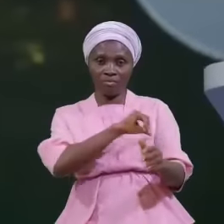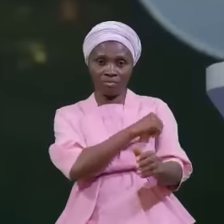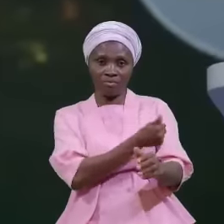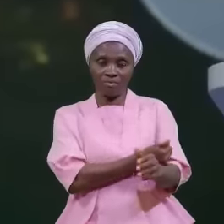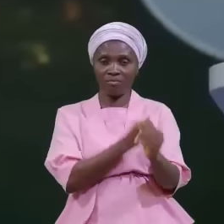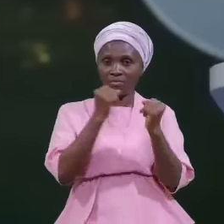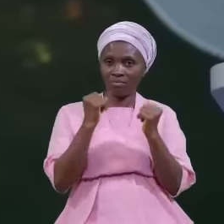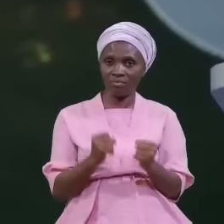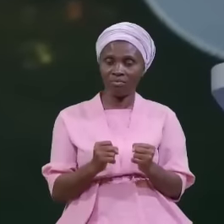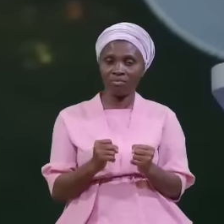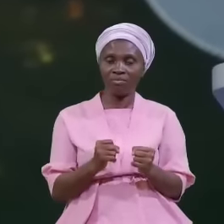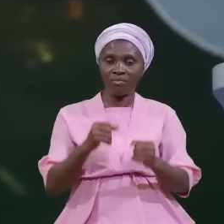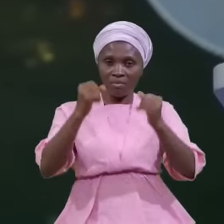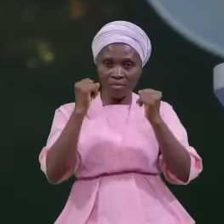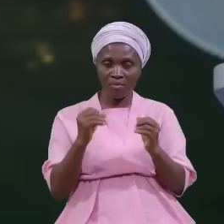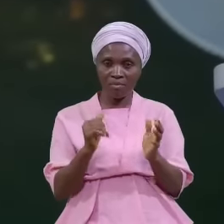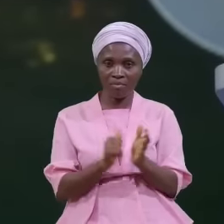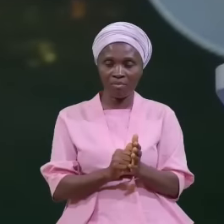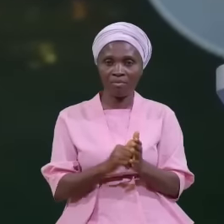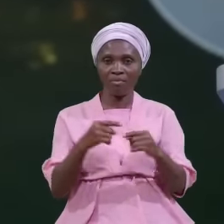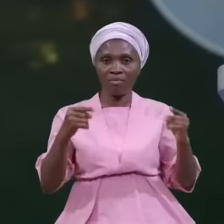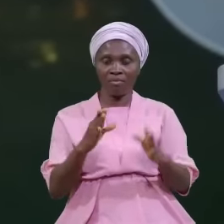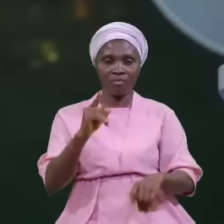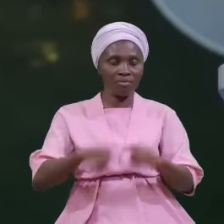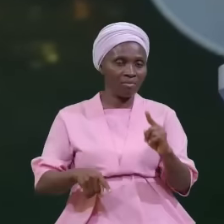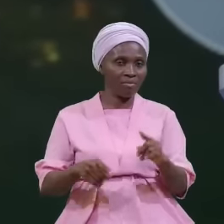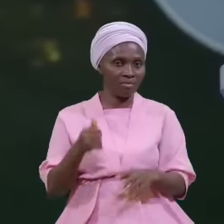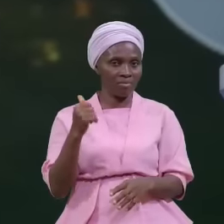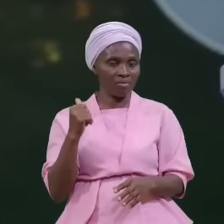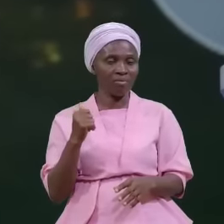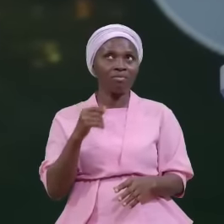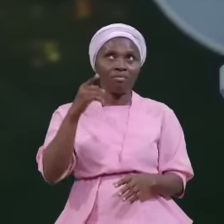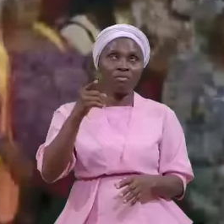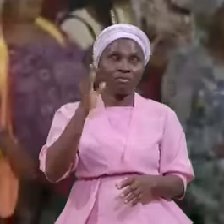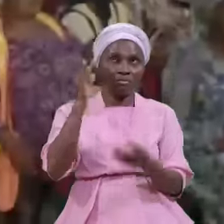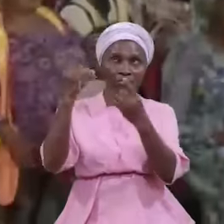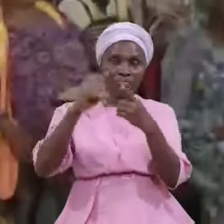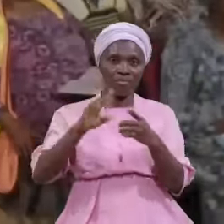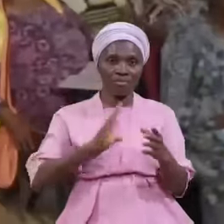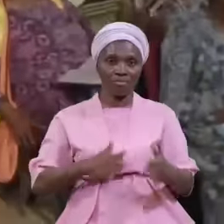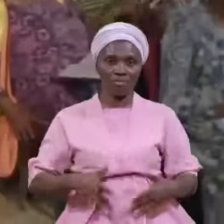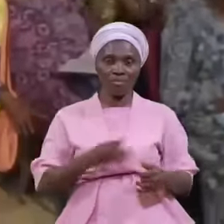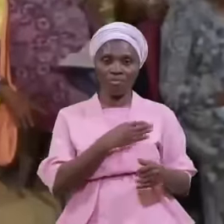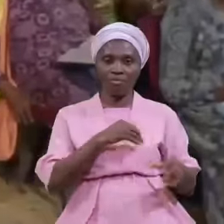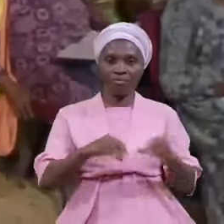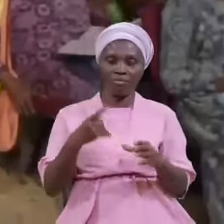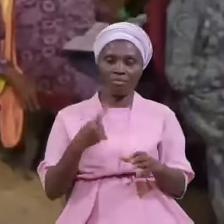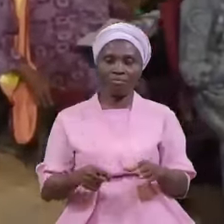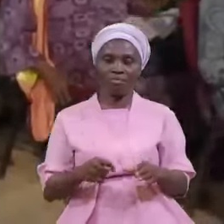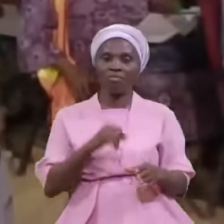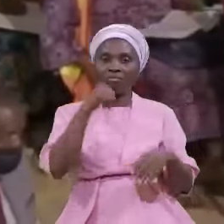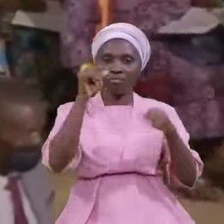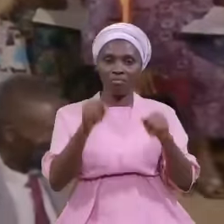irresistible power, he will come into our lives. He will do the impossible. Tonight, Emmanuel is